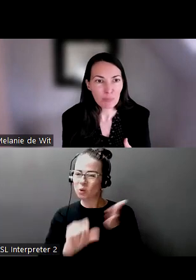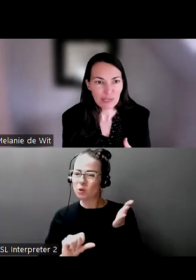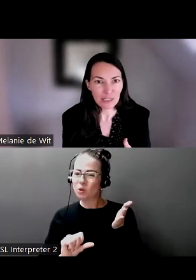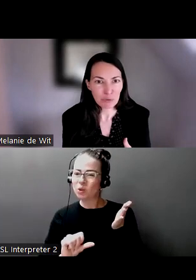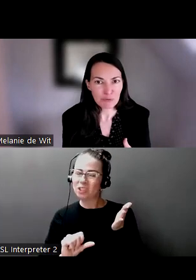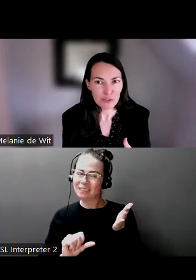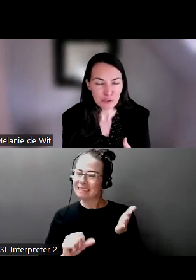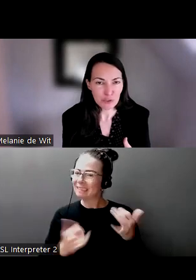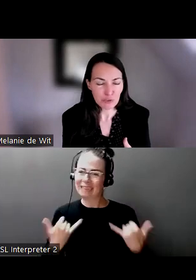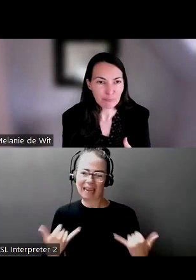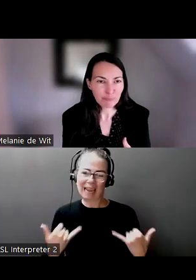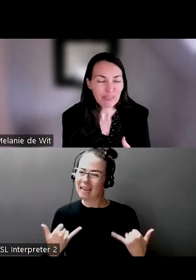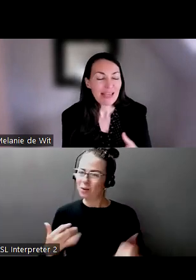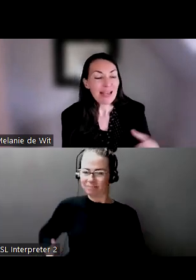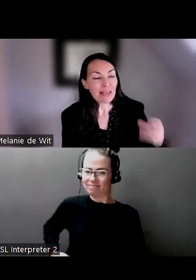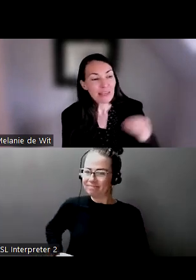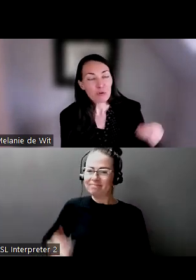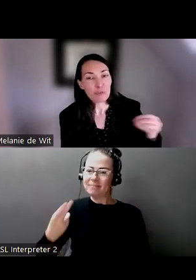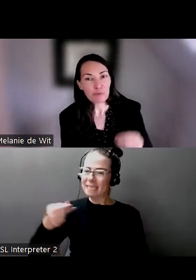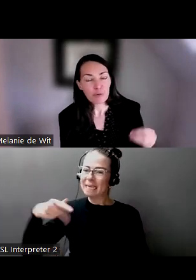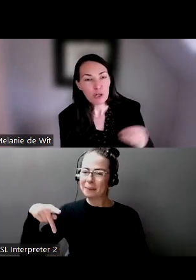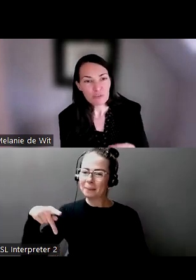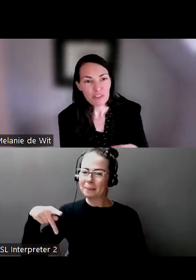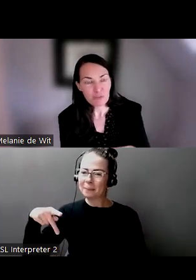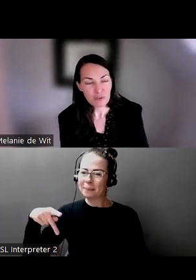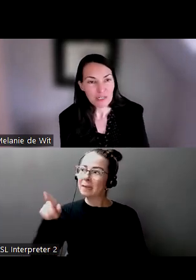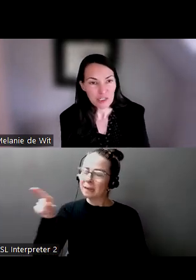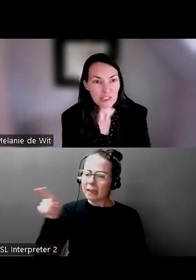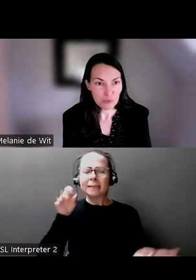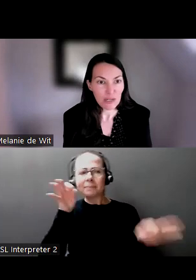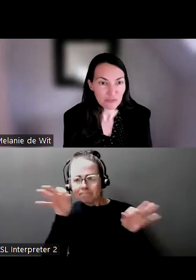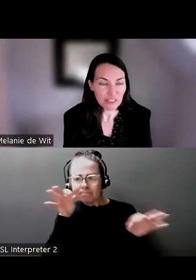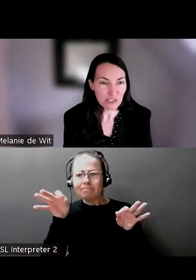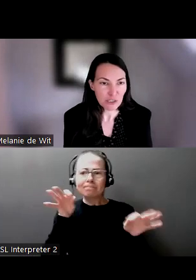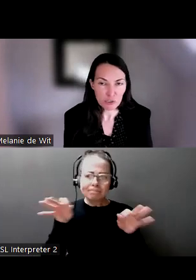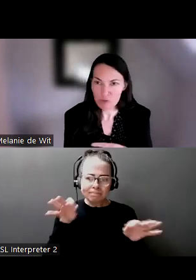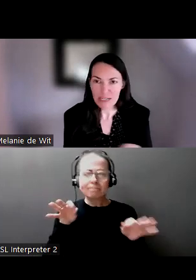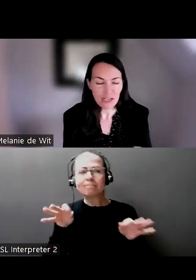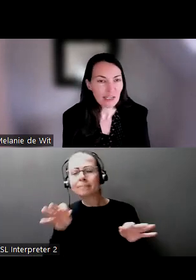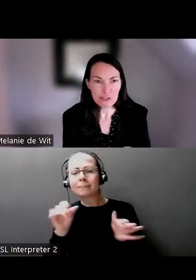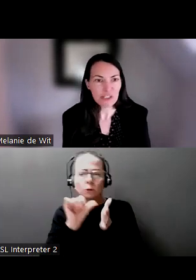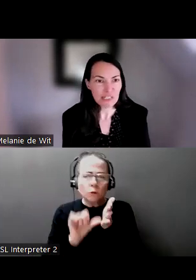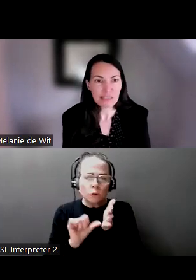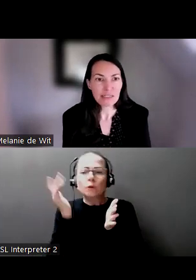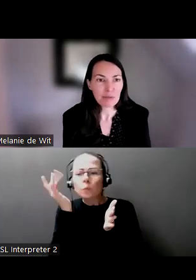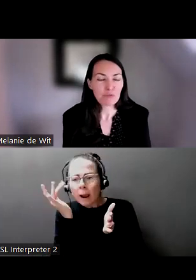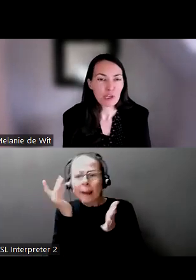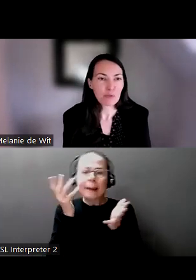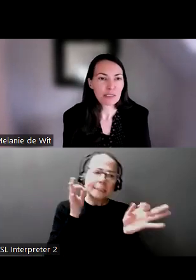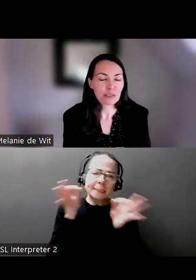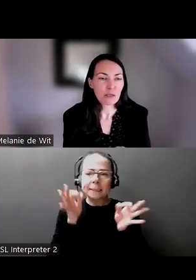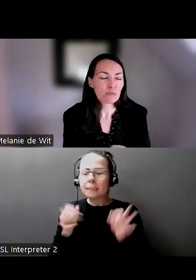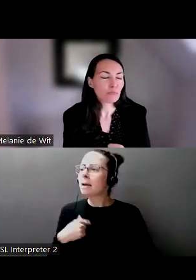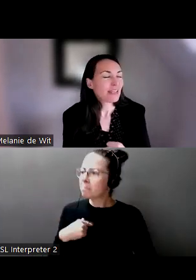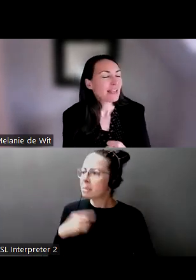the operating room for surgery. And they go through all of the information that's relevant to surgery, and I understand it. I'm